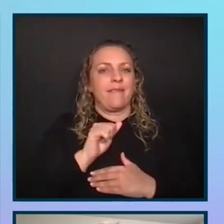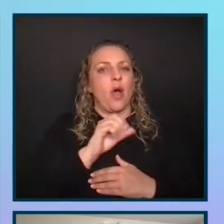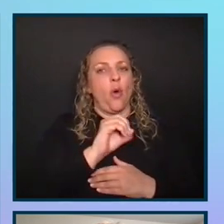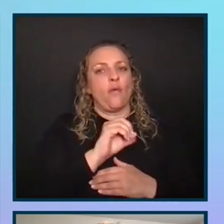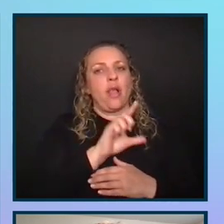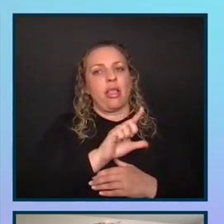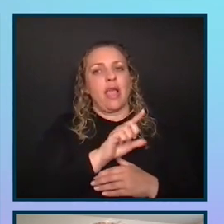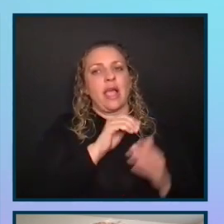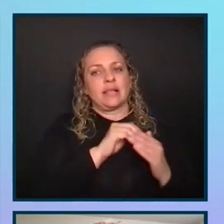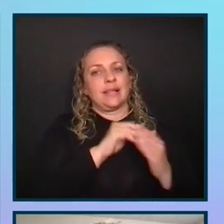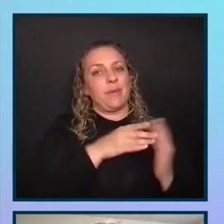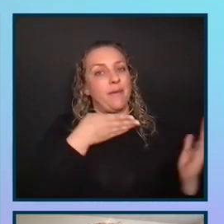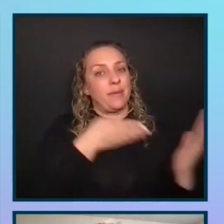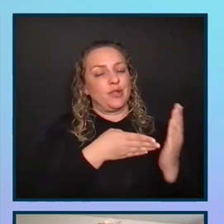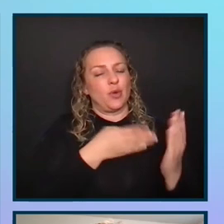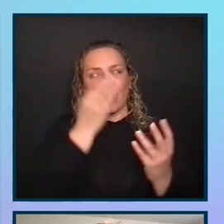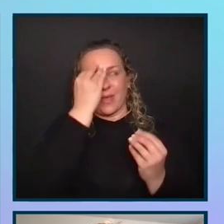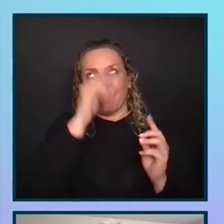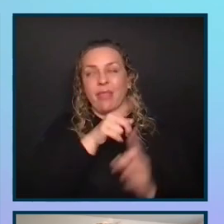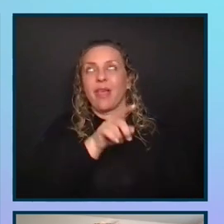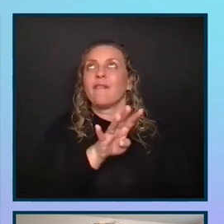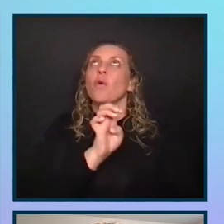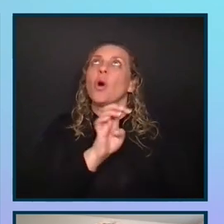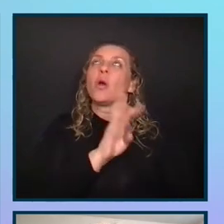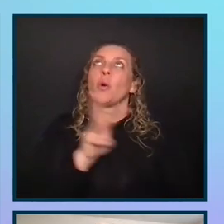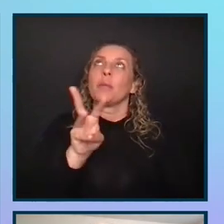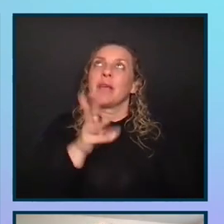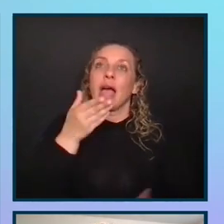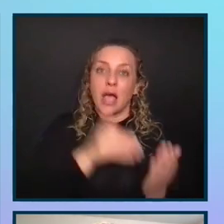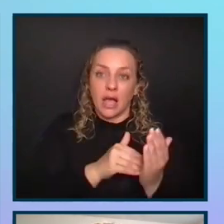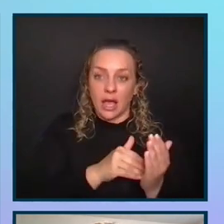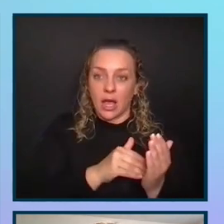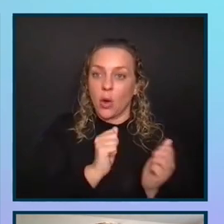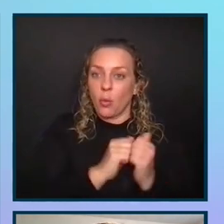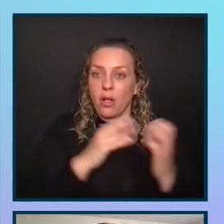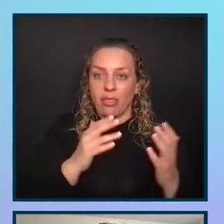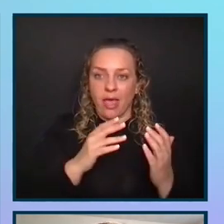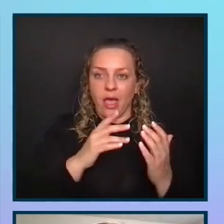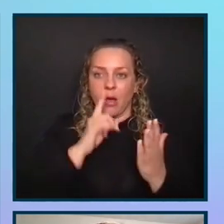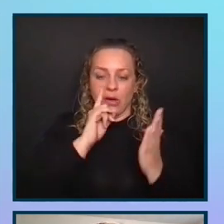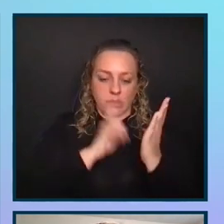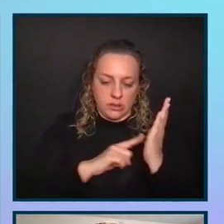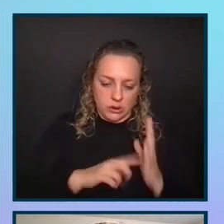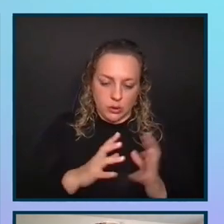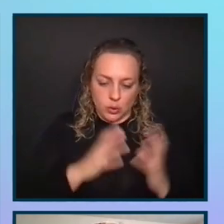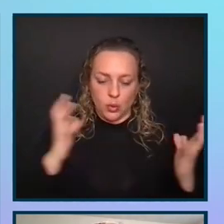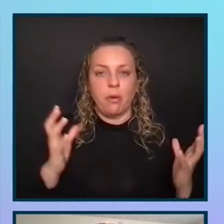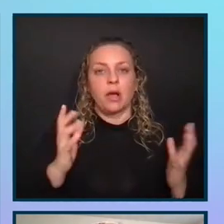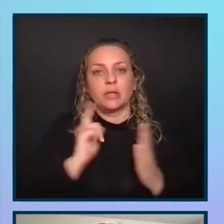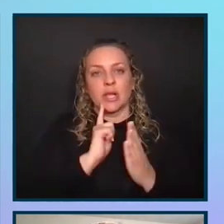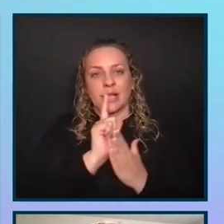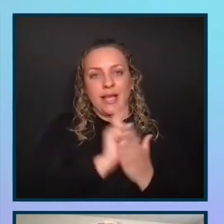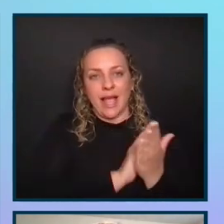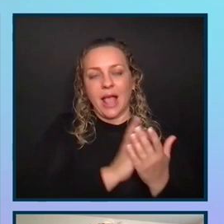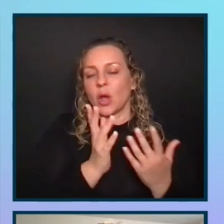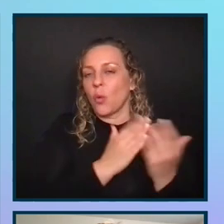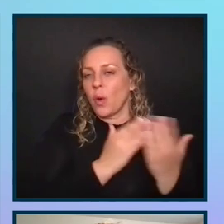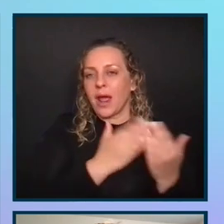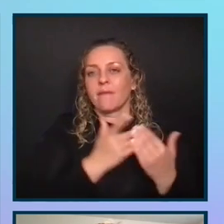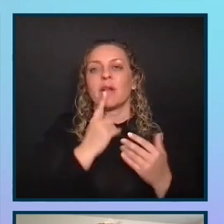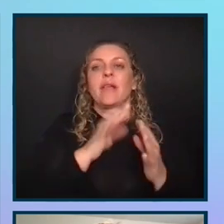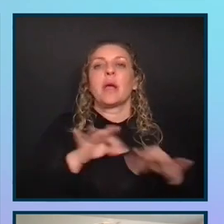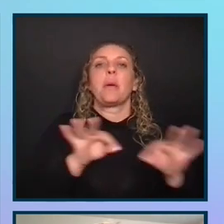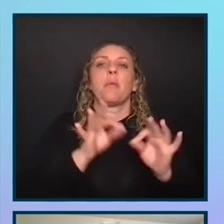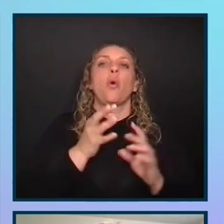website have been sued. So think about that, 400 websites. And again, without digging too much into sort of legalities and whatever, the